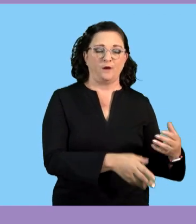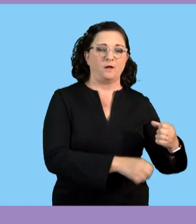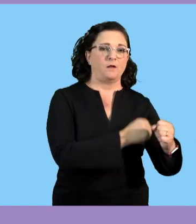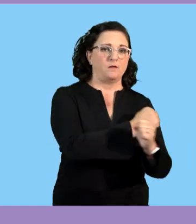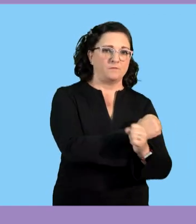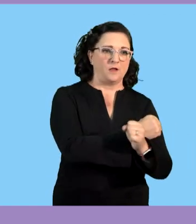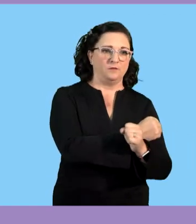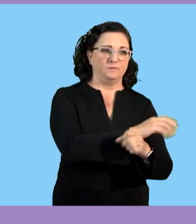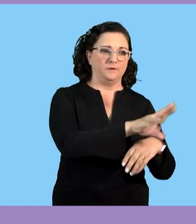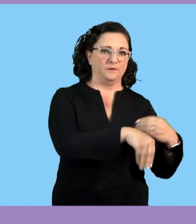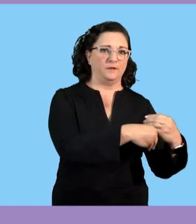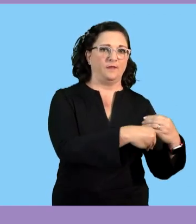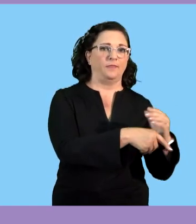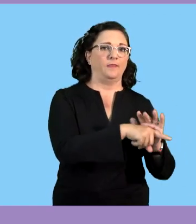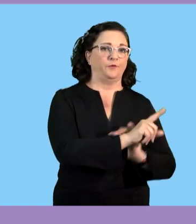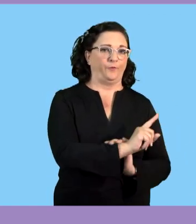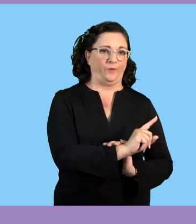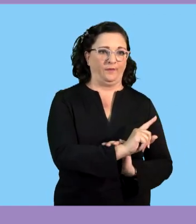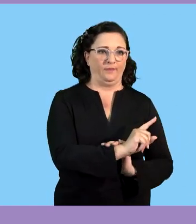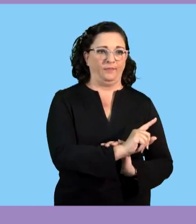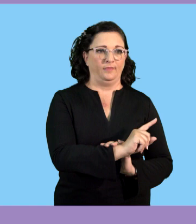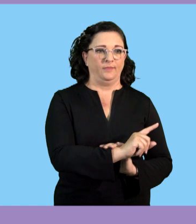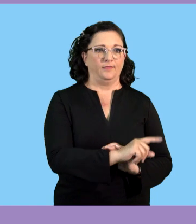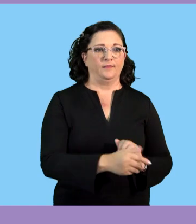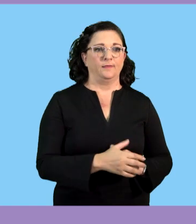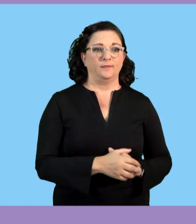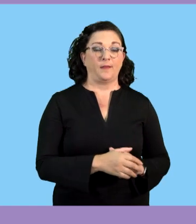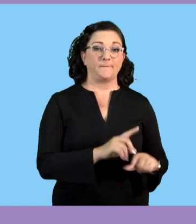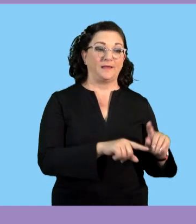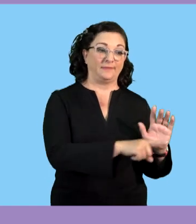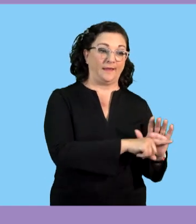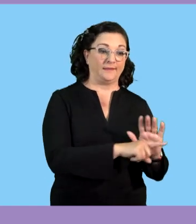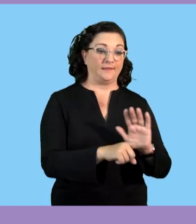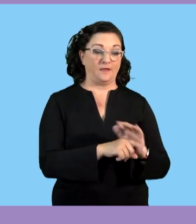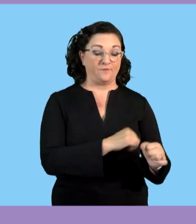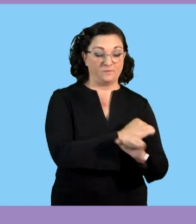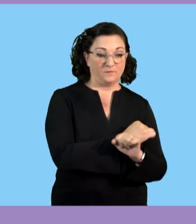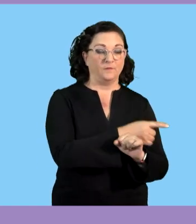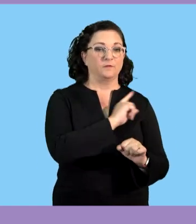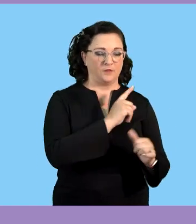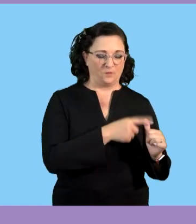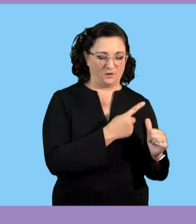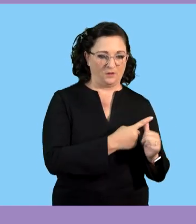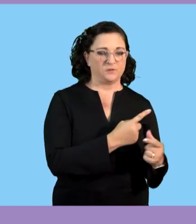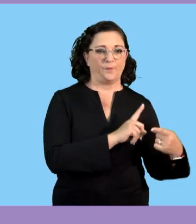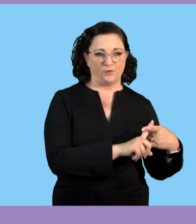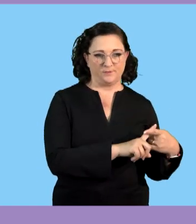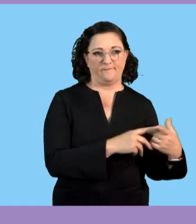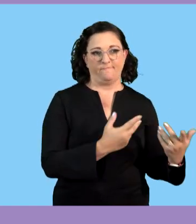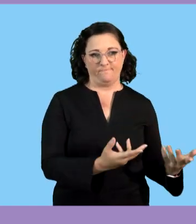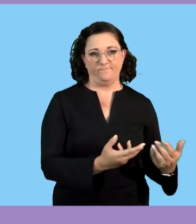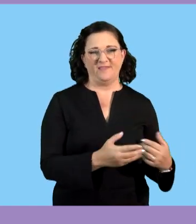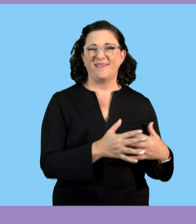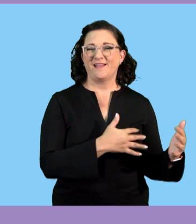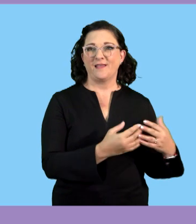to multiply by negative 1. Remember, multiplying a negative with a negative will give us a positive answer,